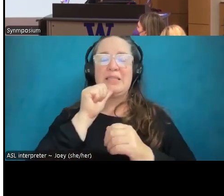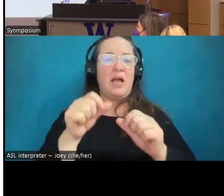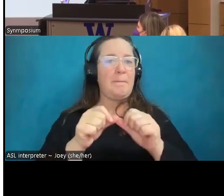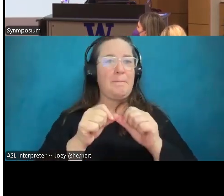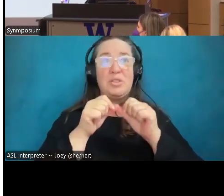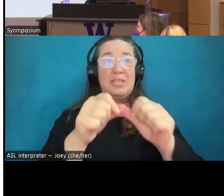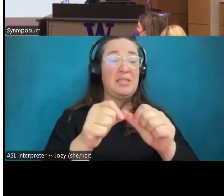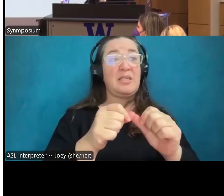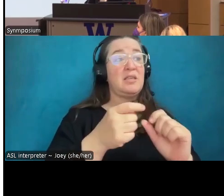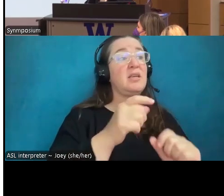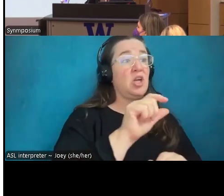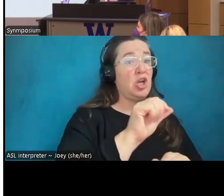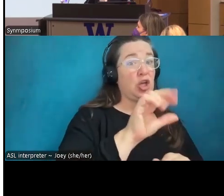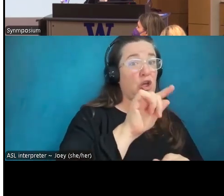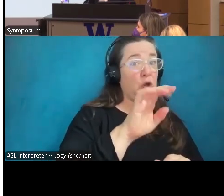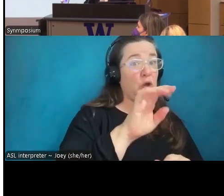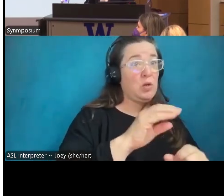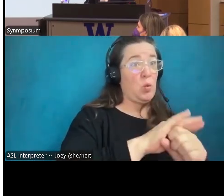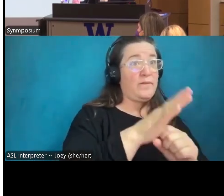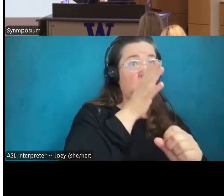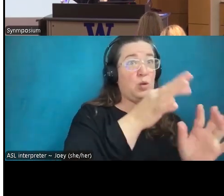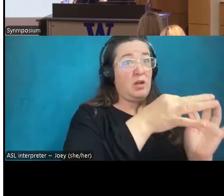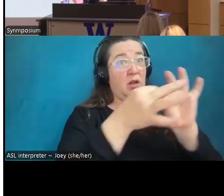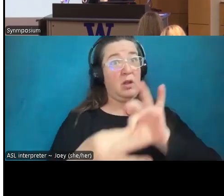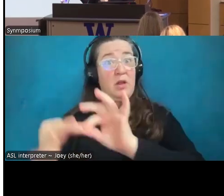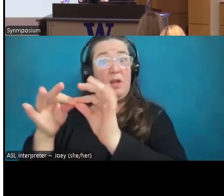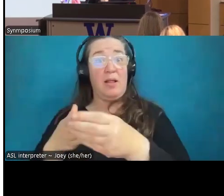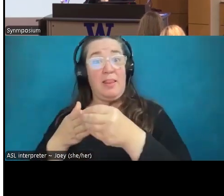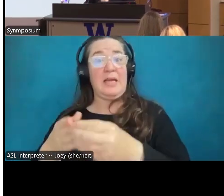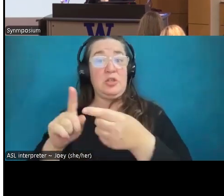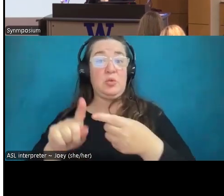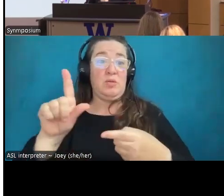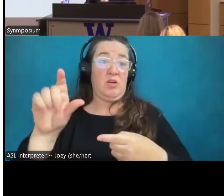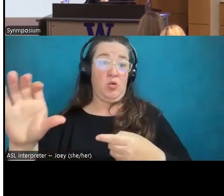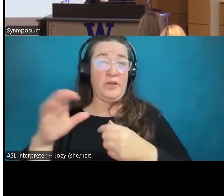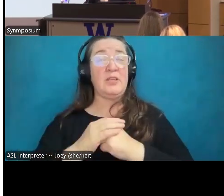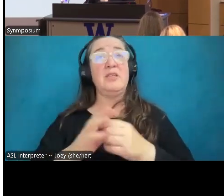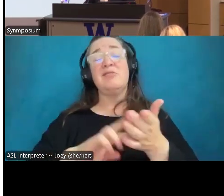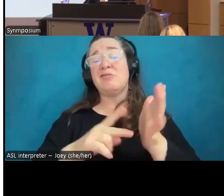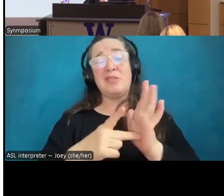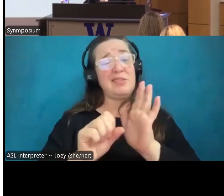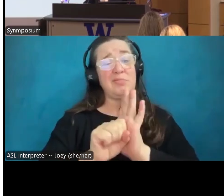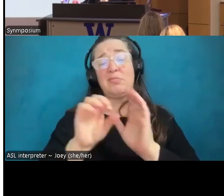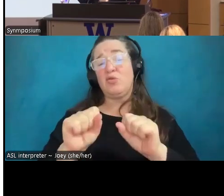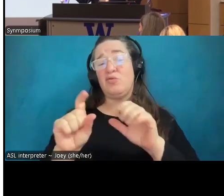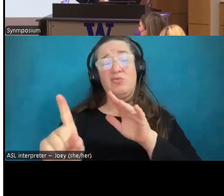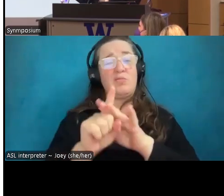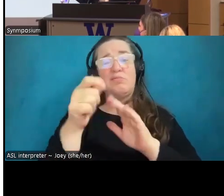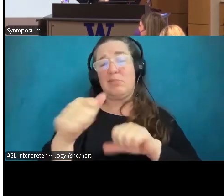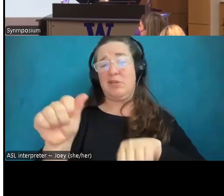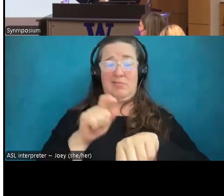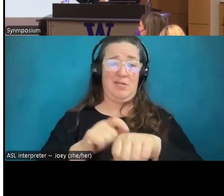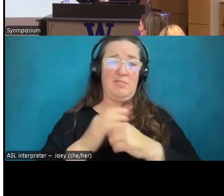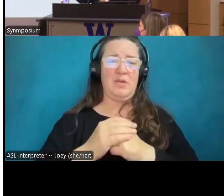as this longitudinal direct line. And so symptoms could arise for people at any time. And we don't know what that